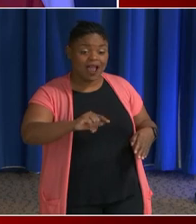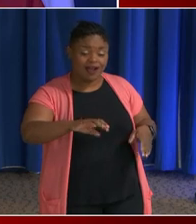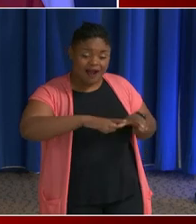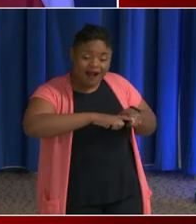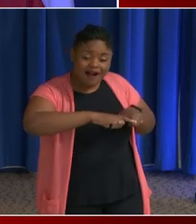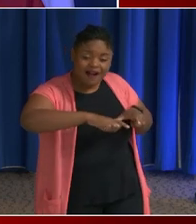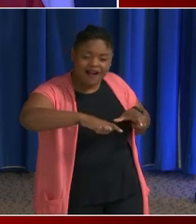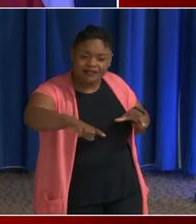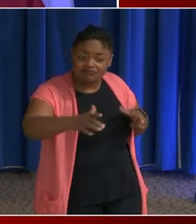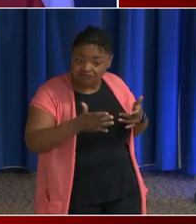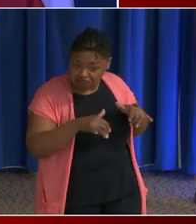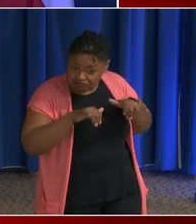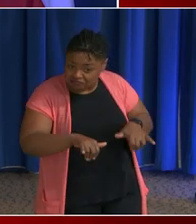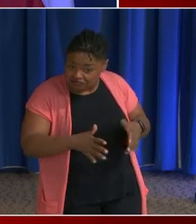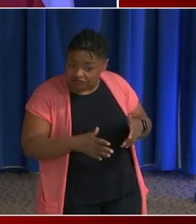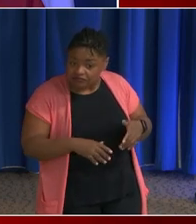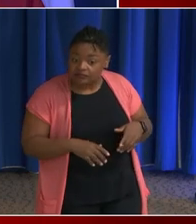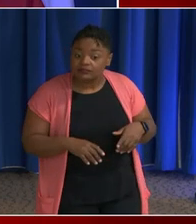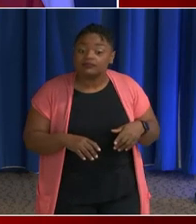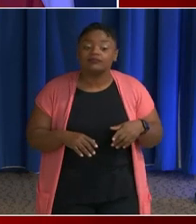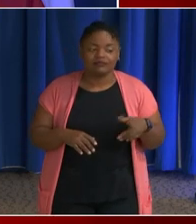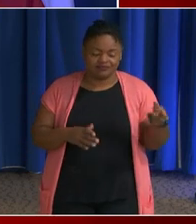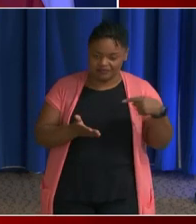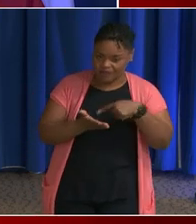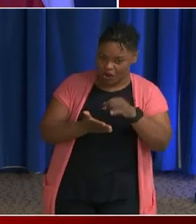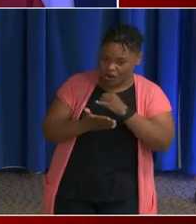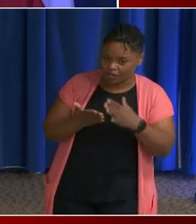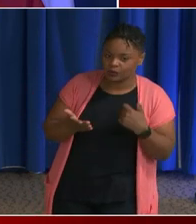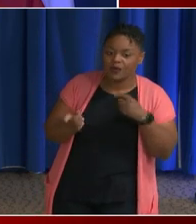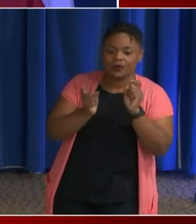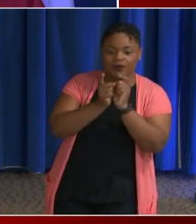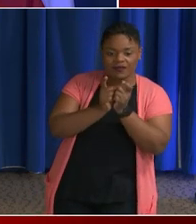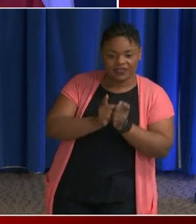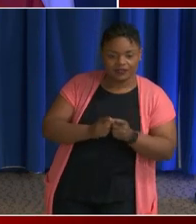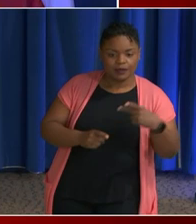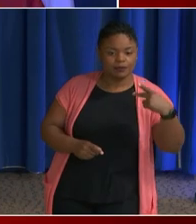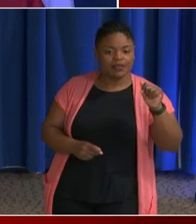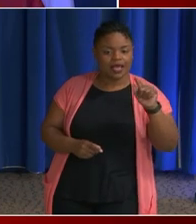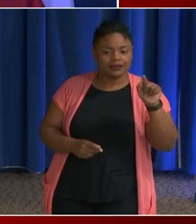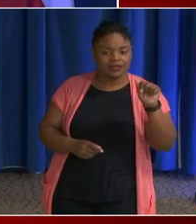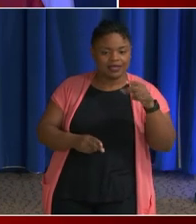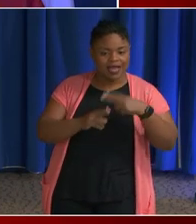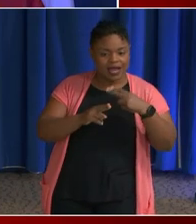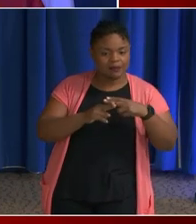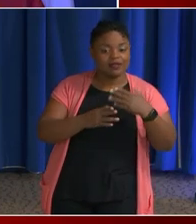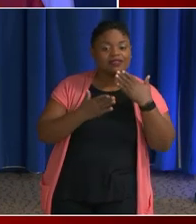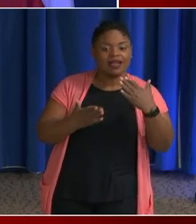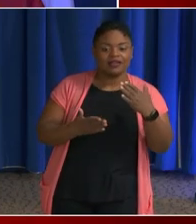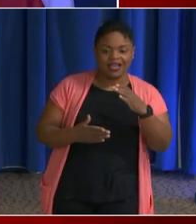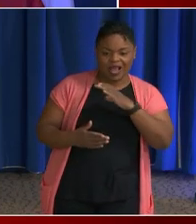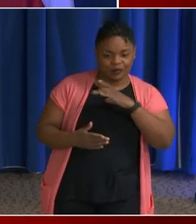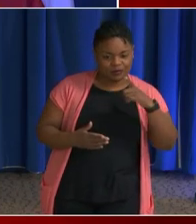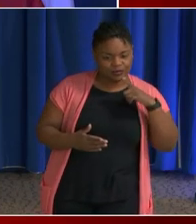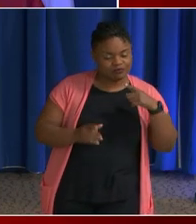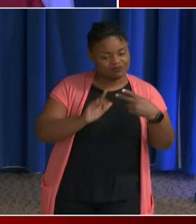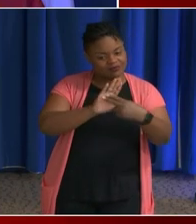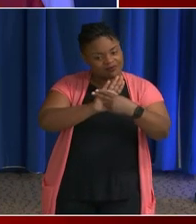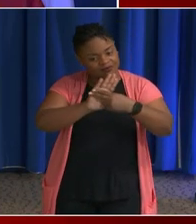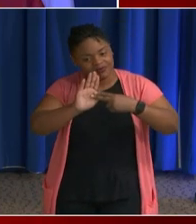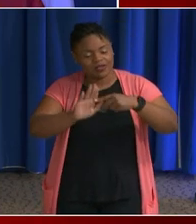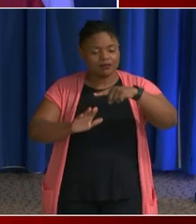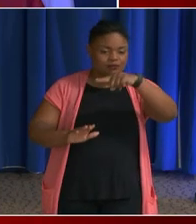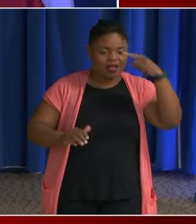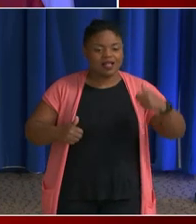renamed the plaza, and I'm thankful to the council for codifying that renaming to Black Lives Matter